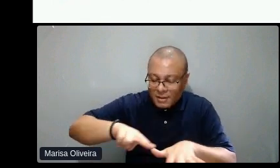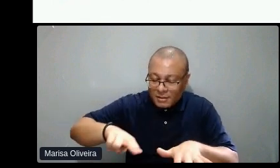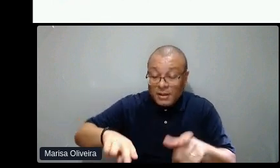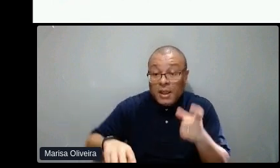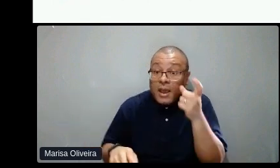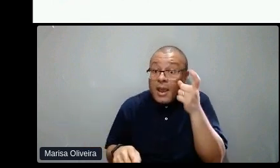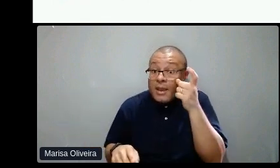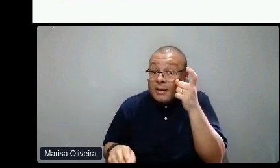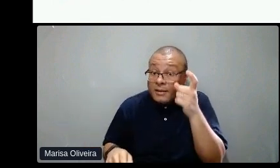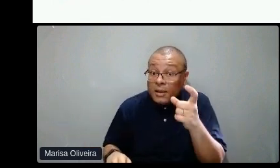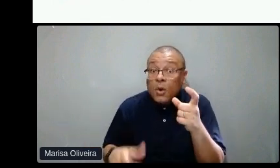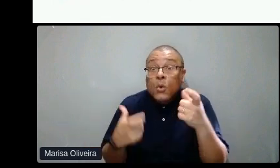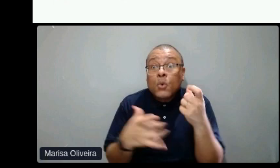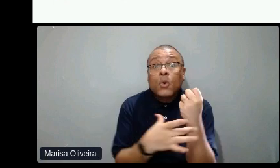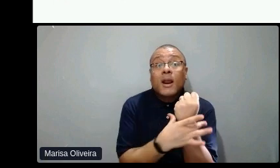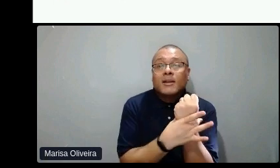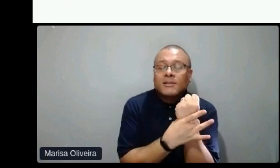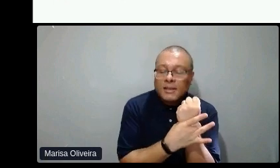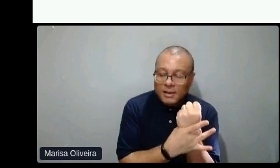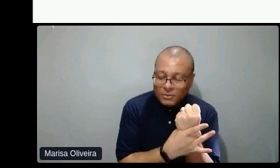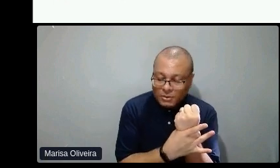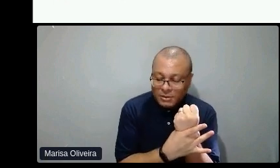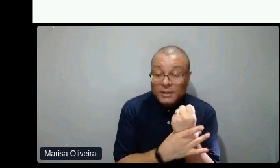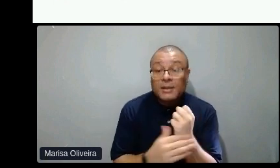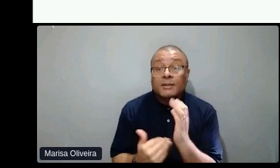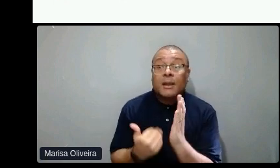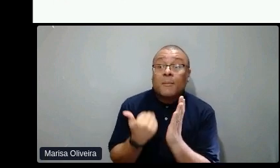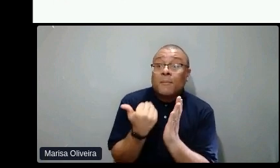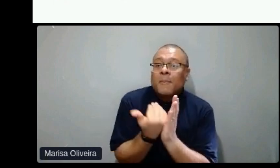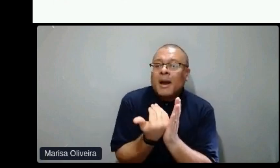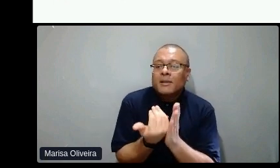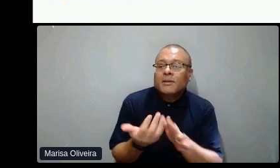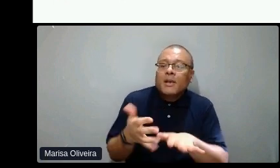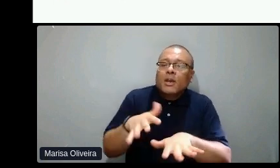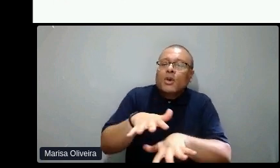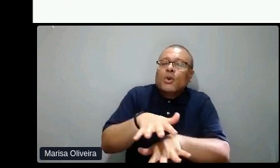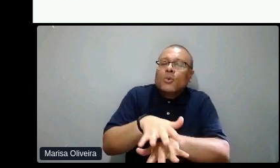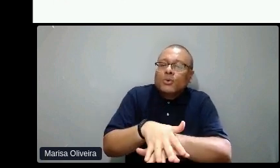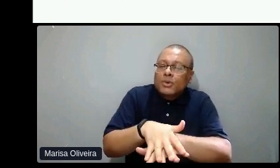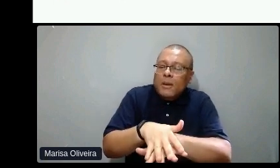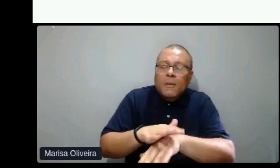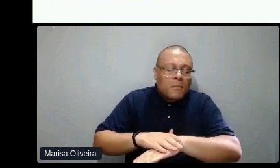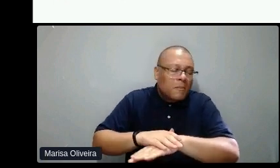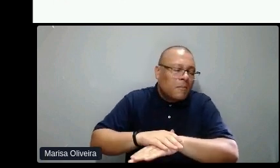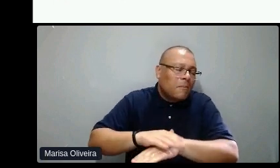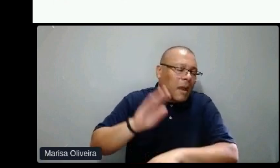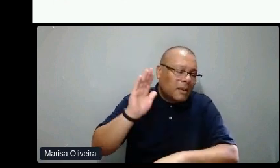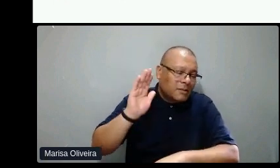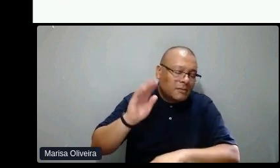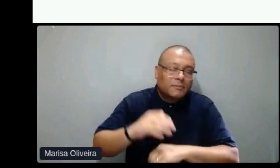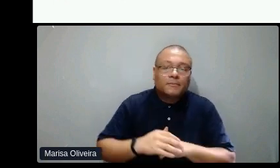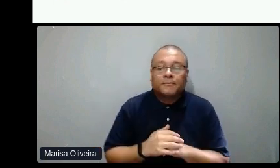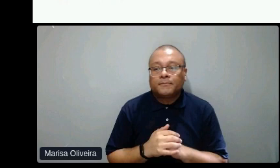By having safety, we get more inclusion and diversity, and by having more inclusion.